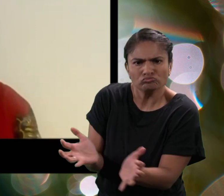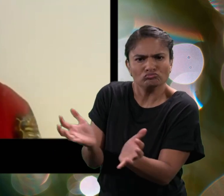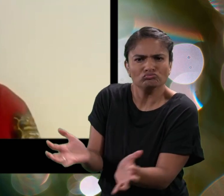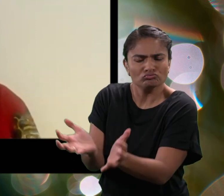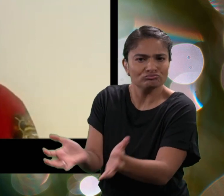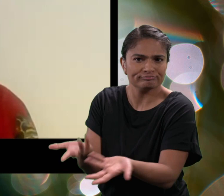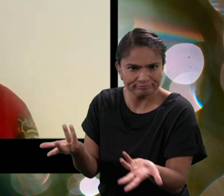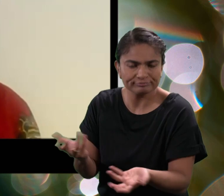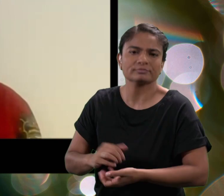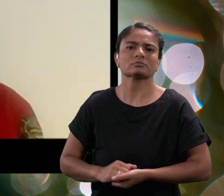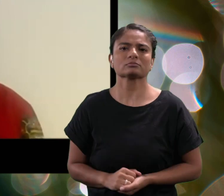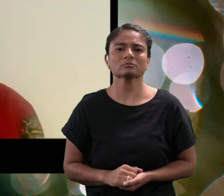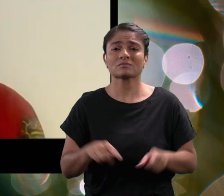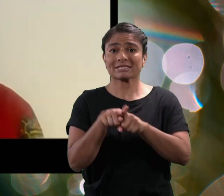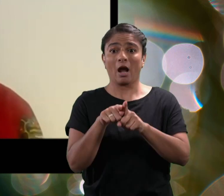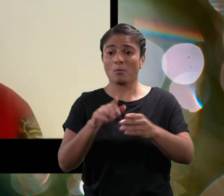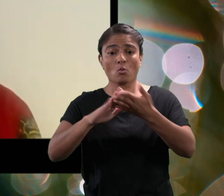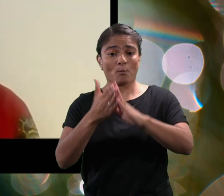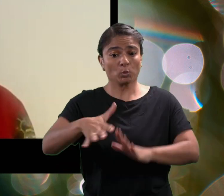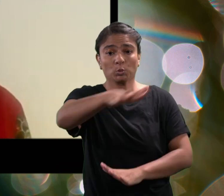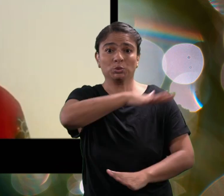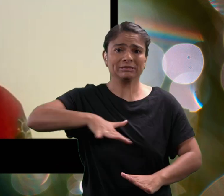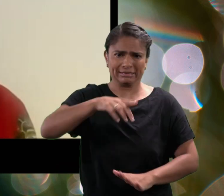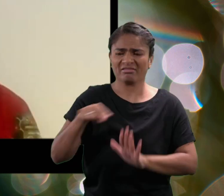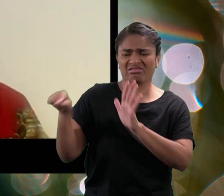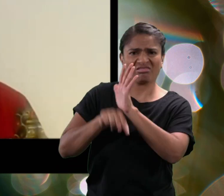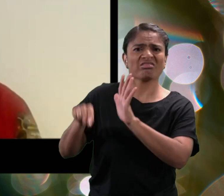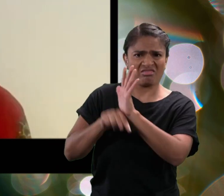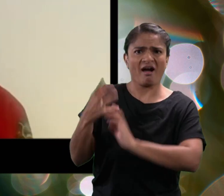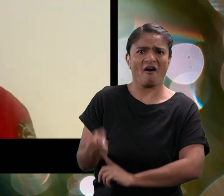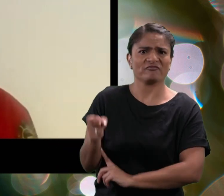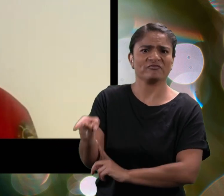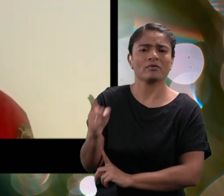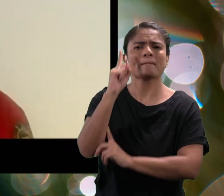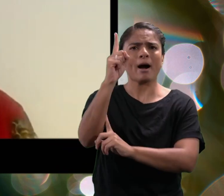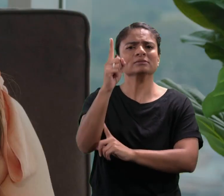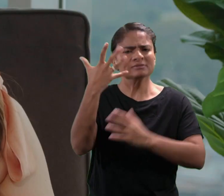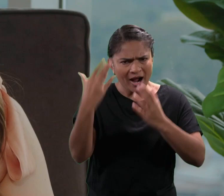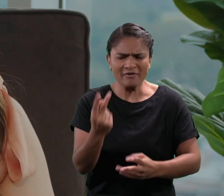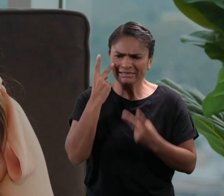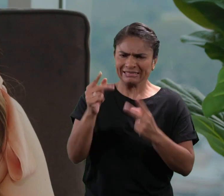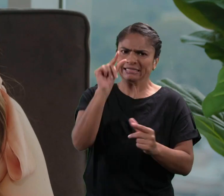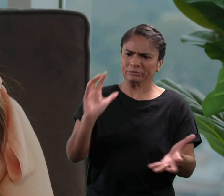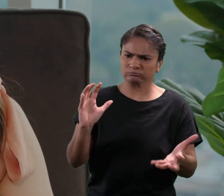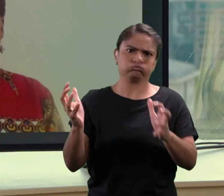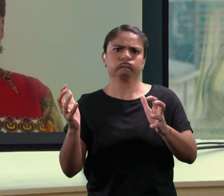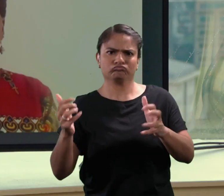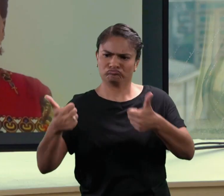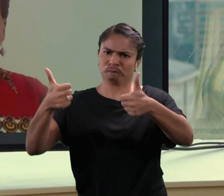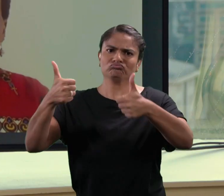in. So there is like more negativity within the general society, but there is a shift